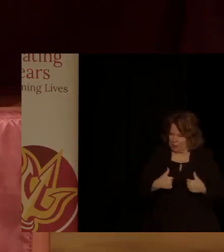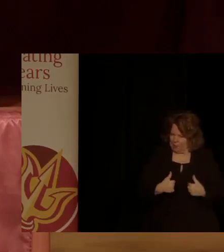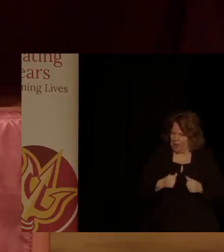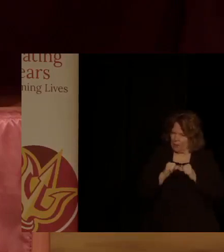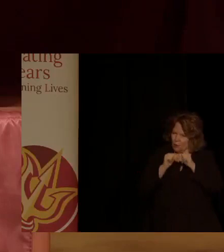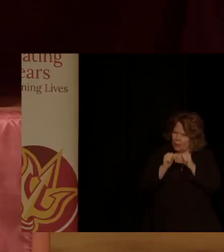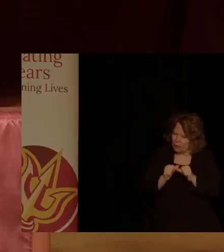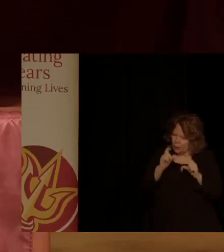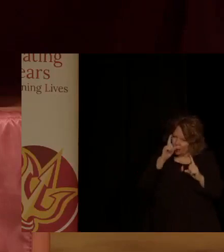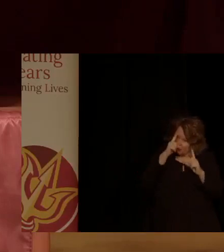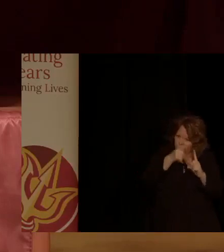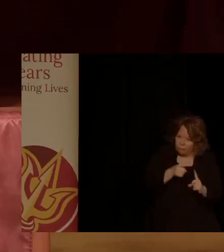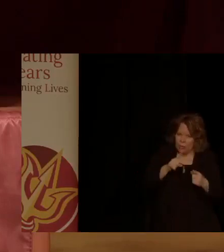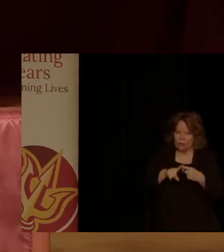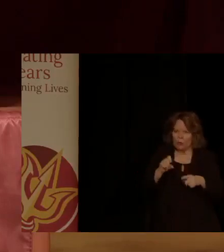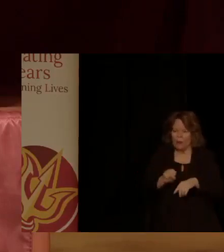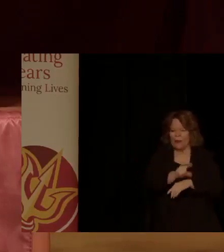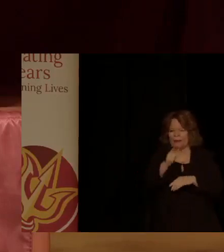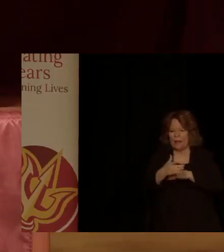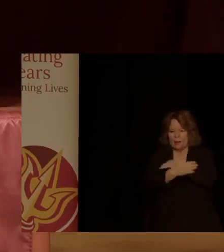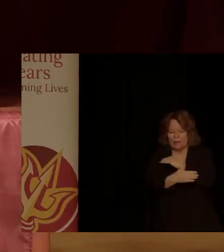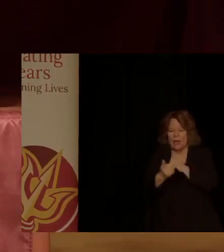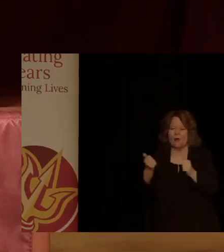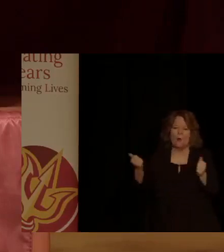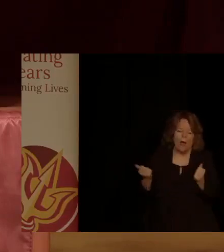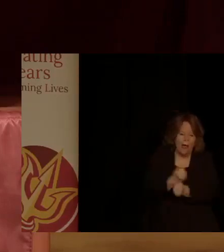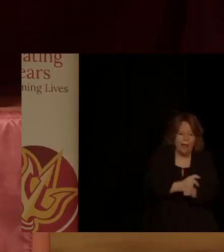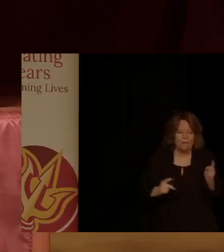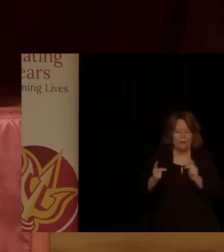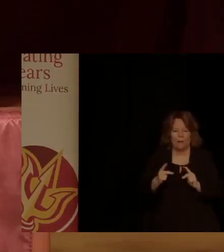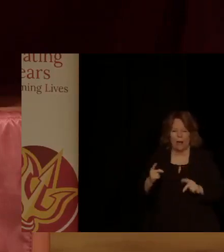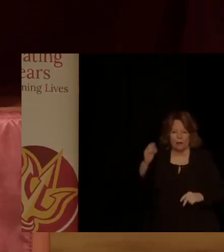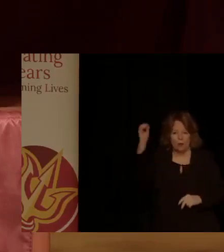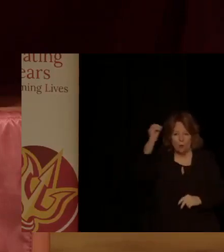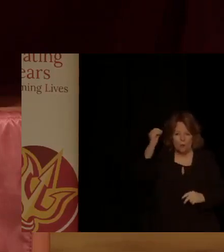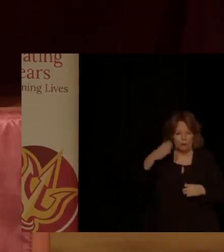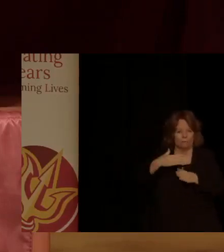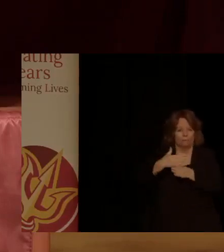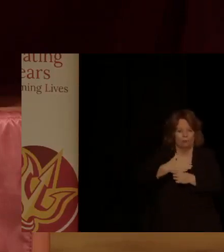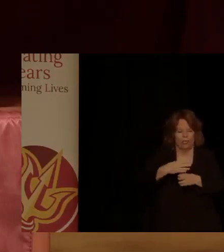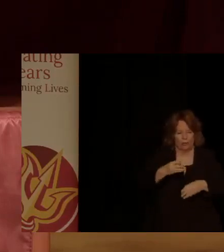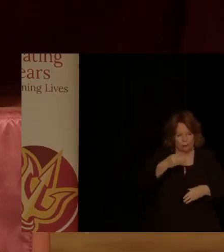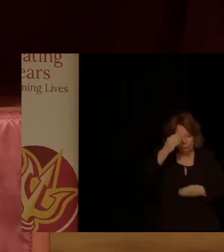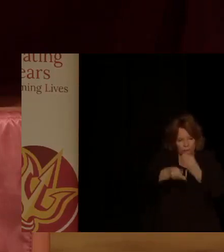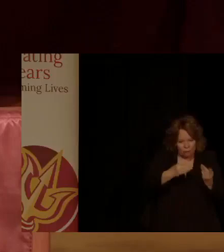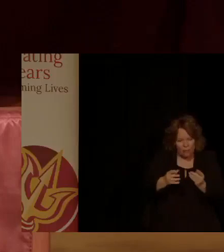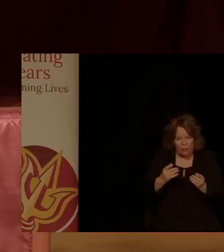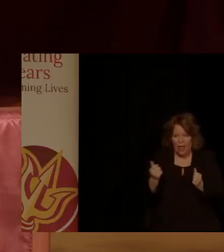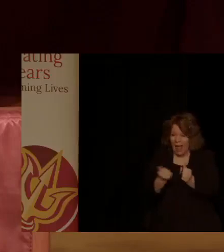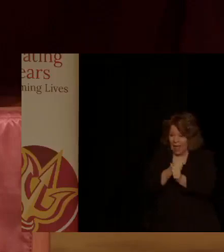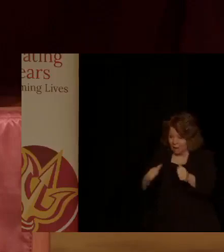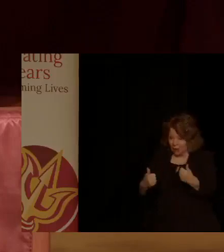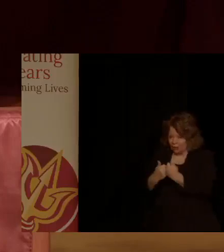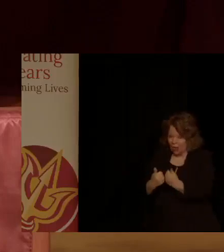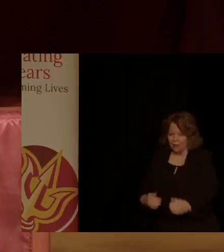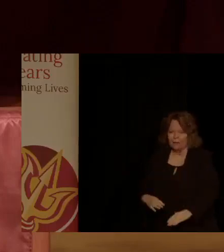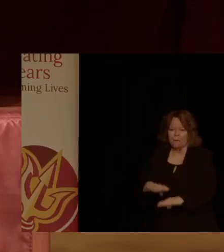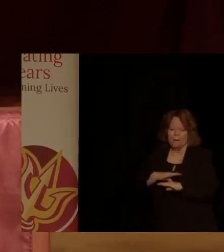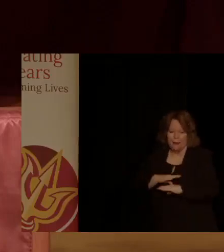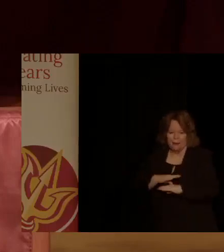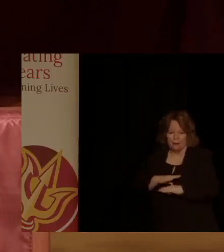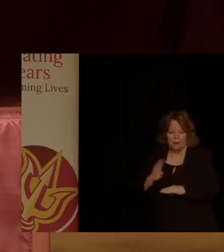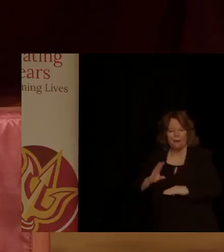St. Louis County where every voice is heard, where every challenge is met, and where our county's resilient spirit